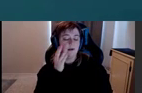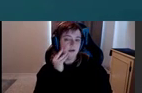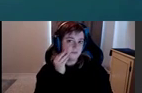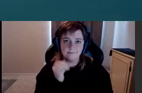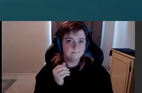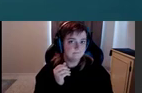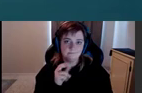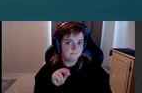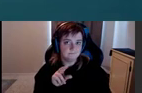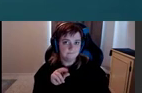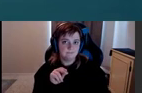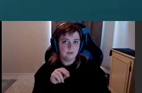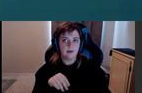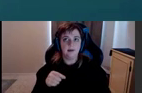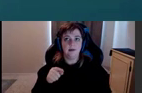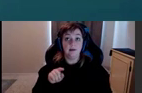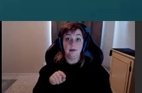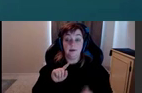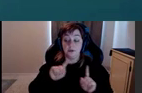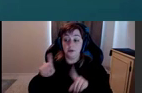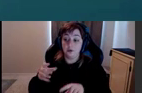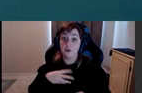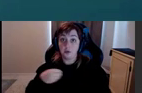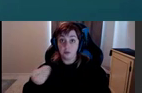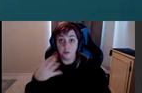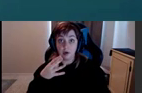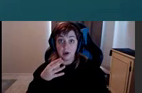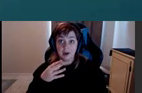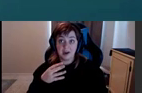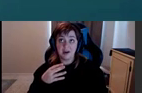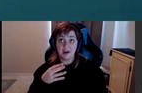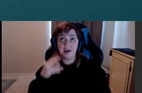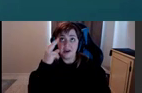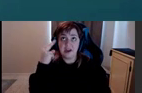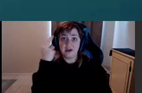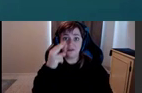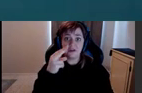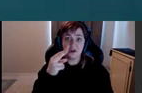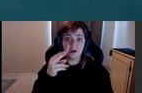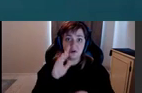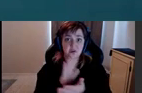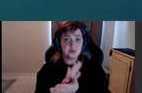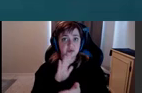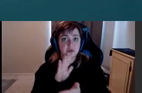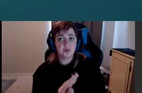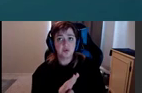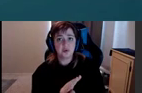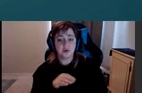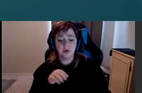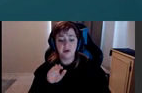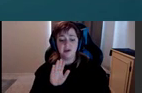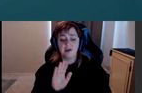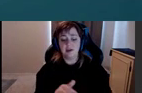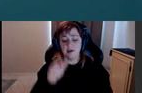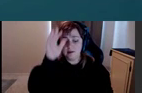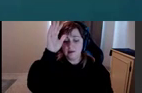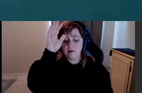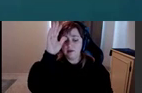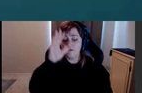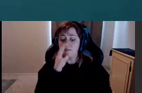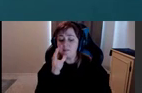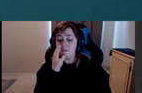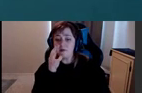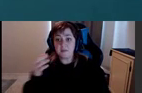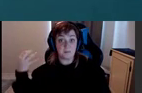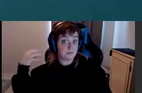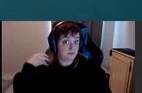He was, you know, strong white guy who played sport. His mother was a superintendent of Catholic schools. And I could